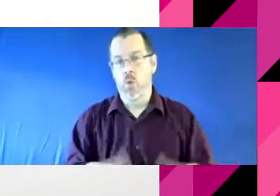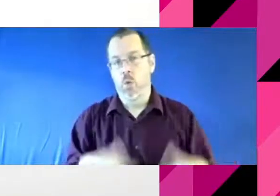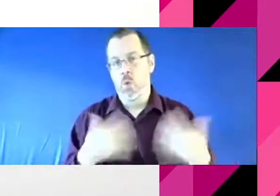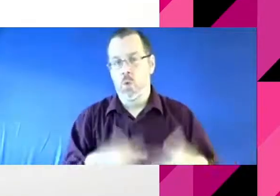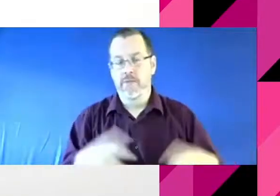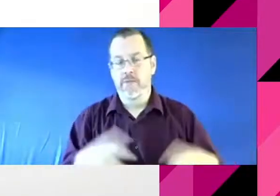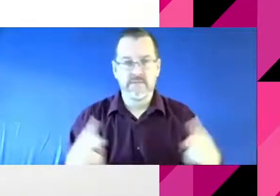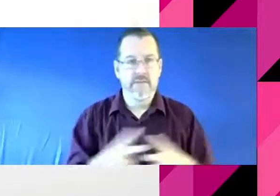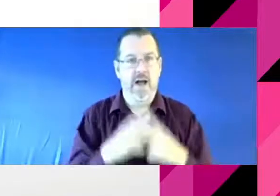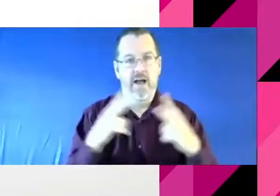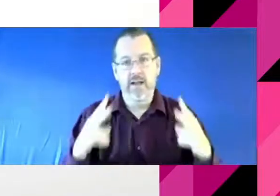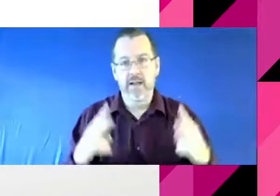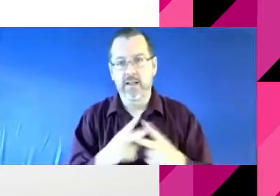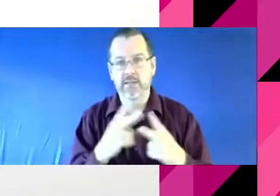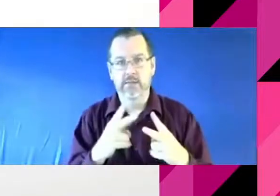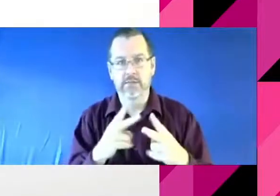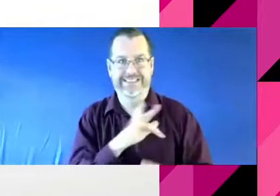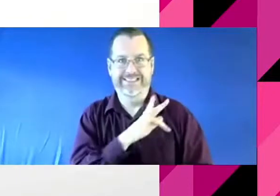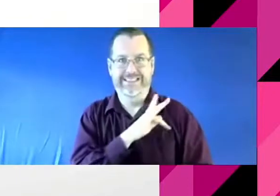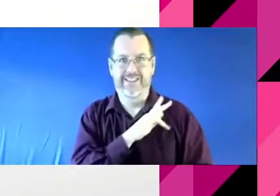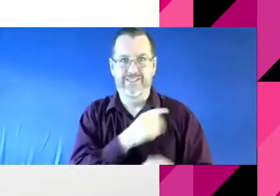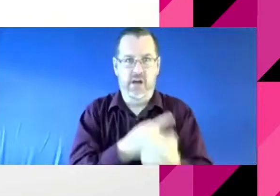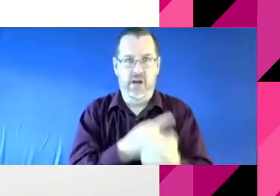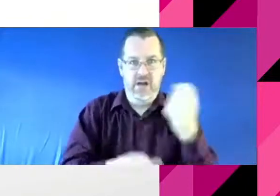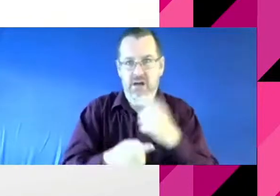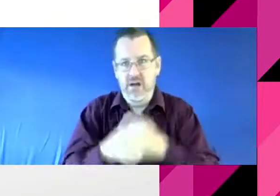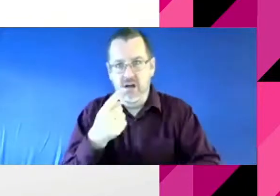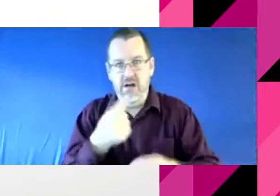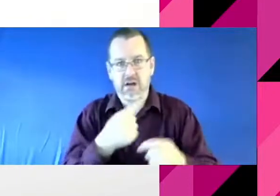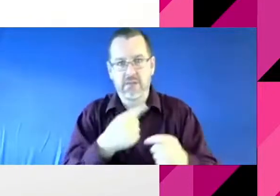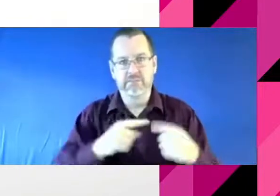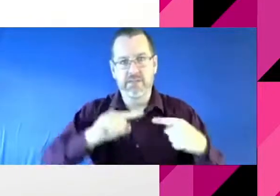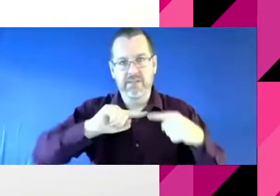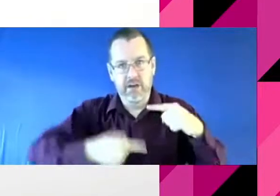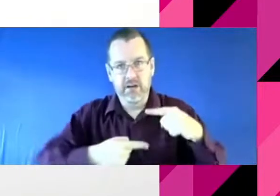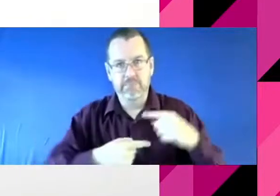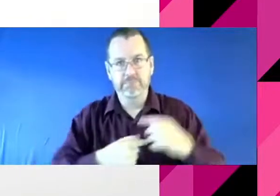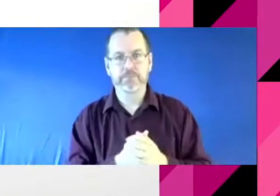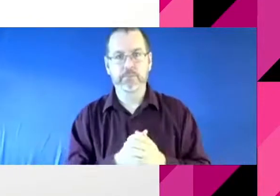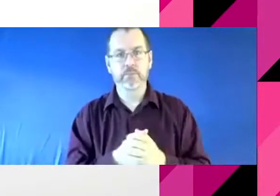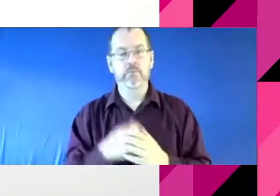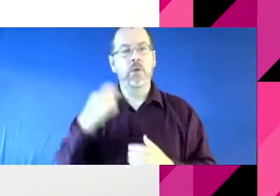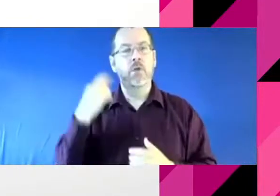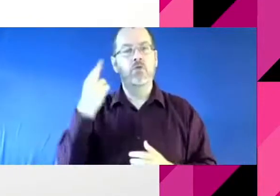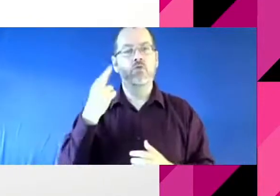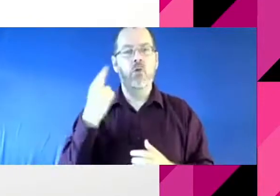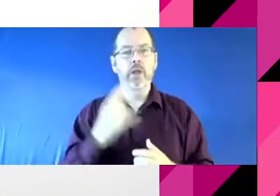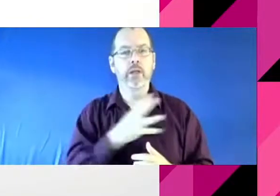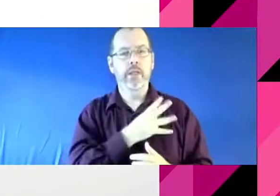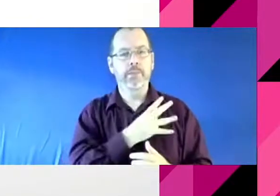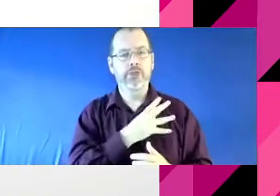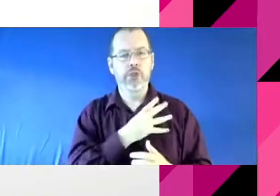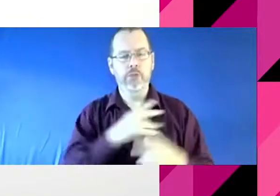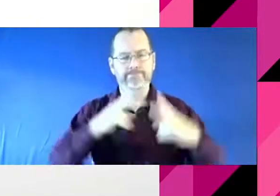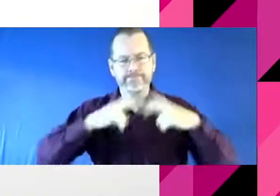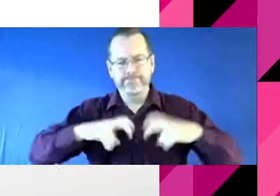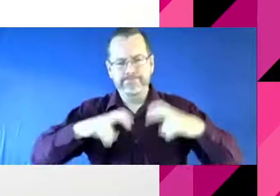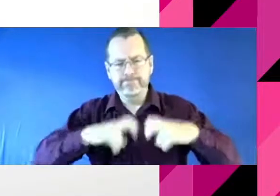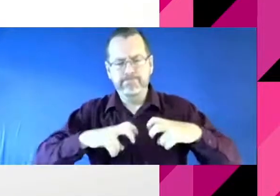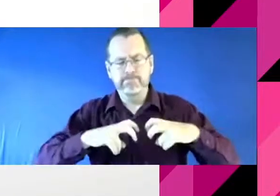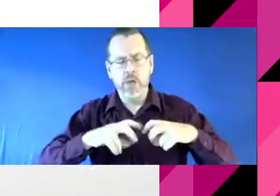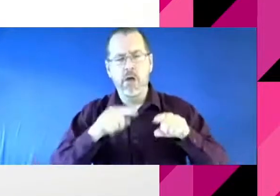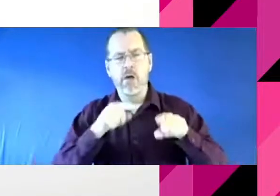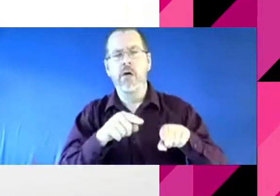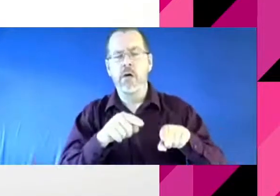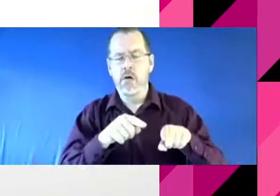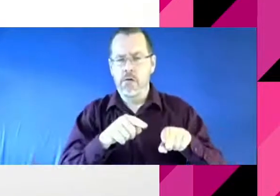by incidents of self-harm. The Royal Commission pointed to a litany of failures by authorities that would